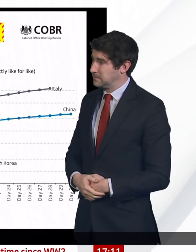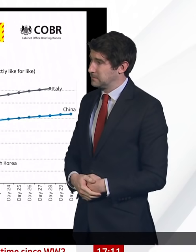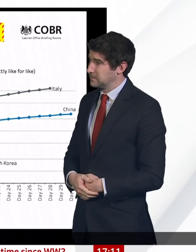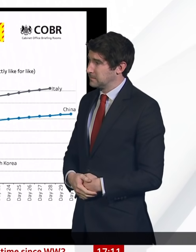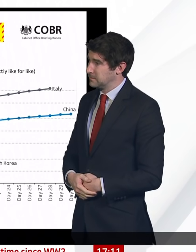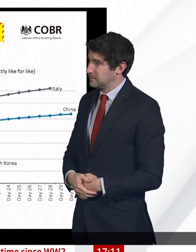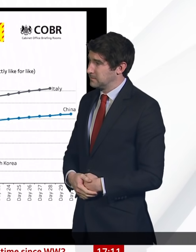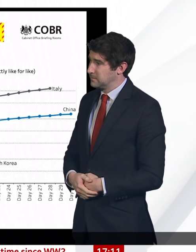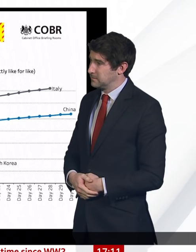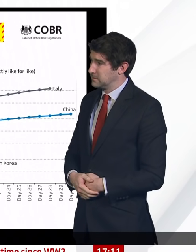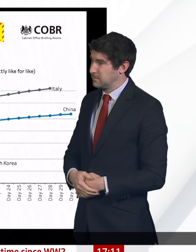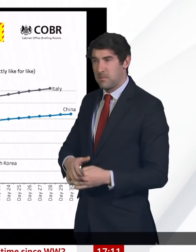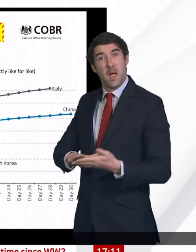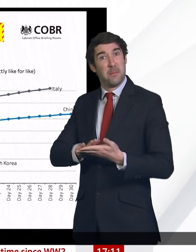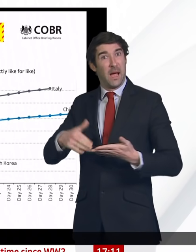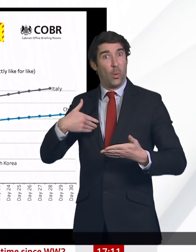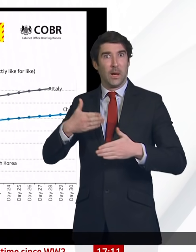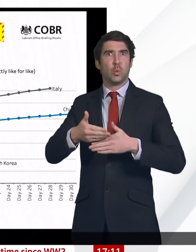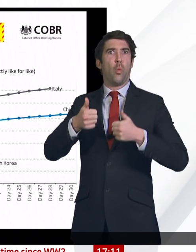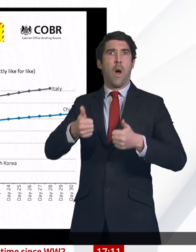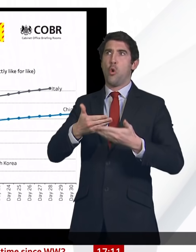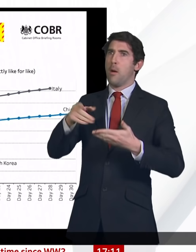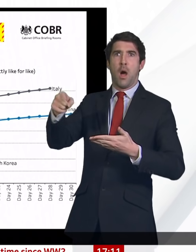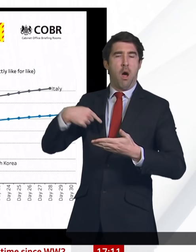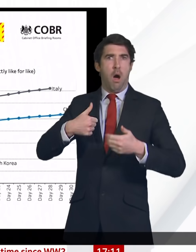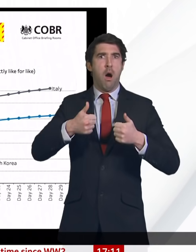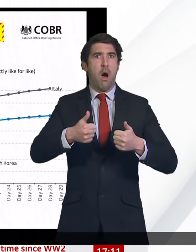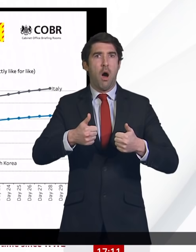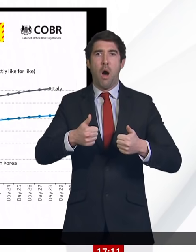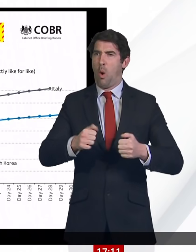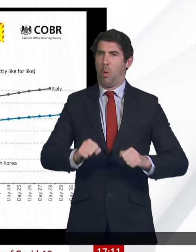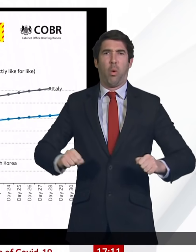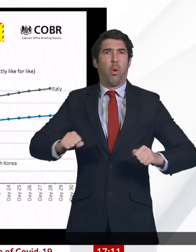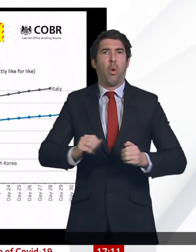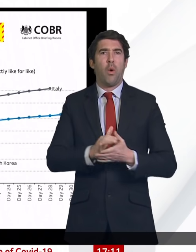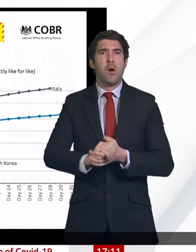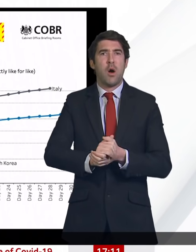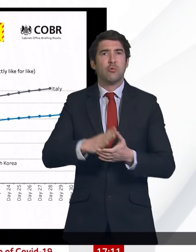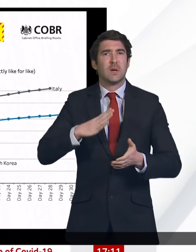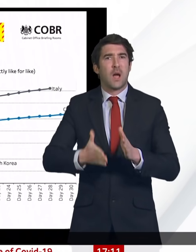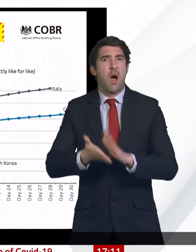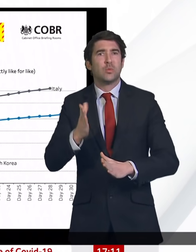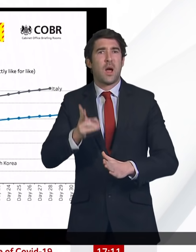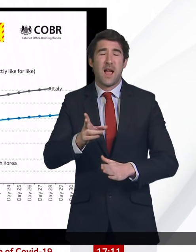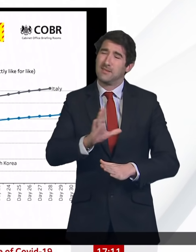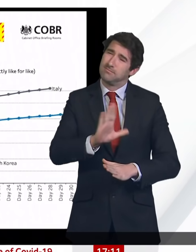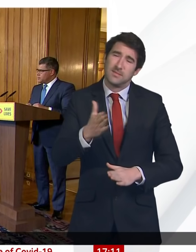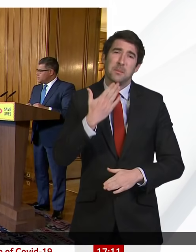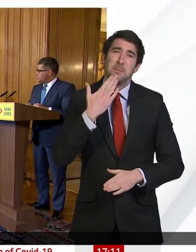But there is no reason to be complacent. Stay at home, protect the NHS, save lives. Thank you.